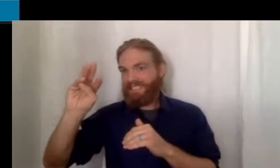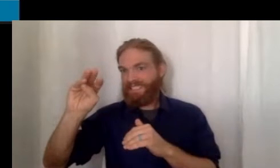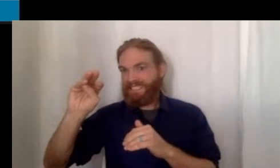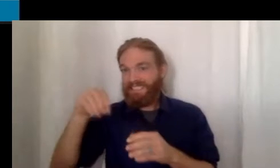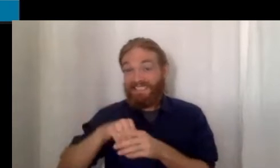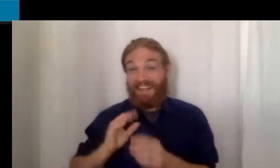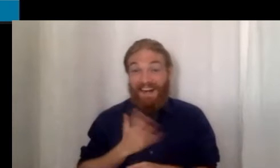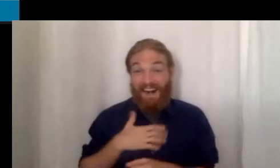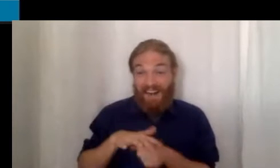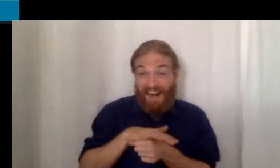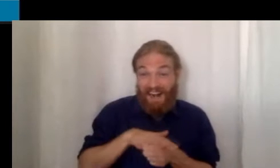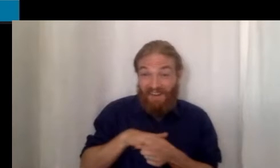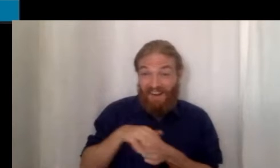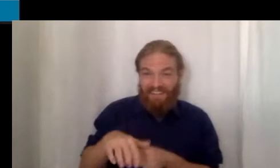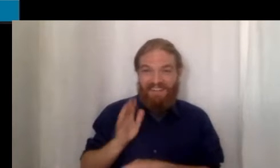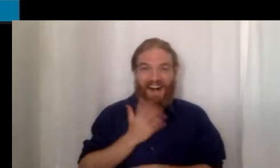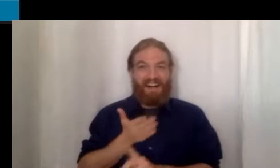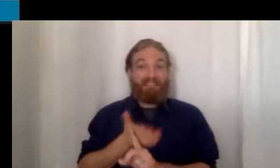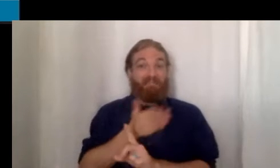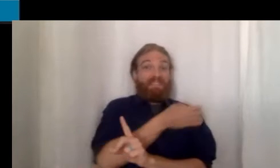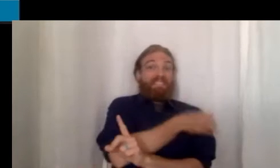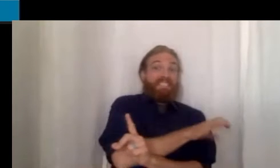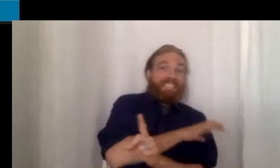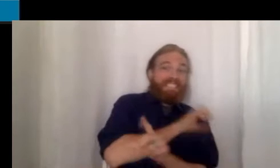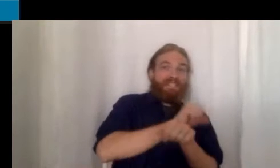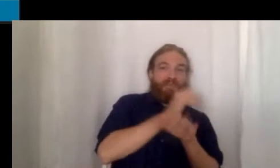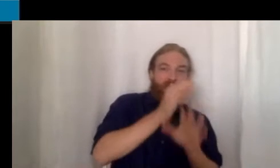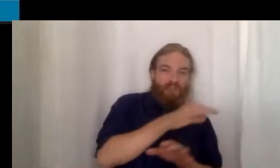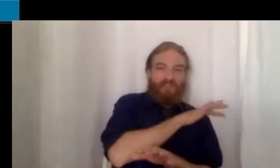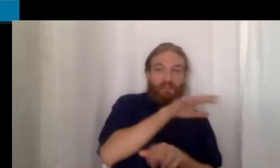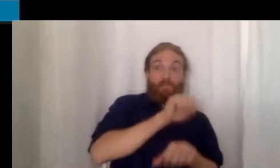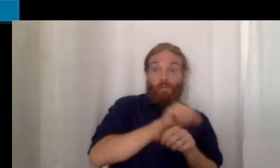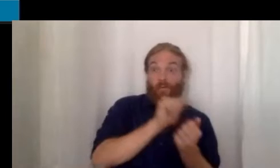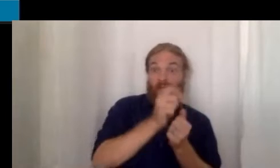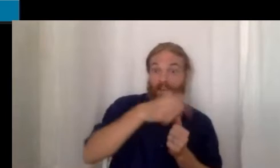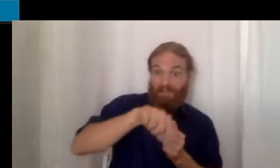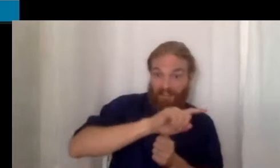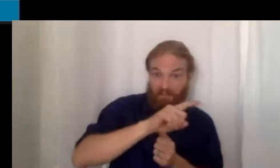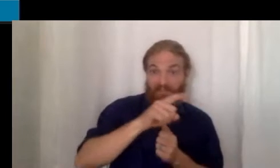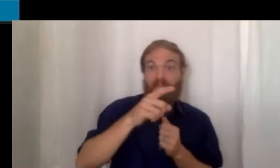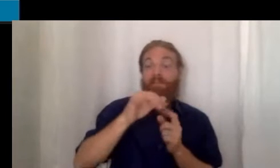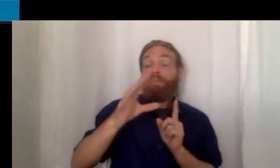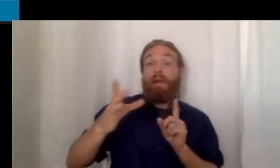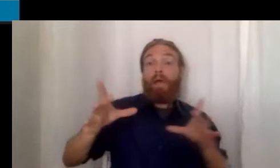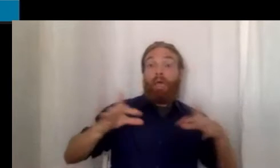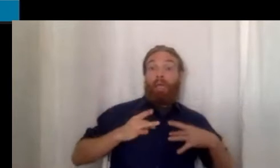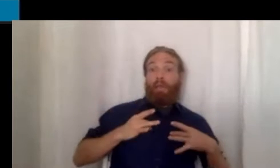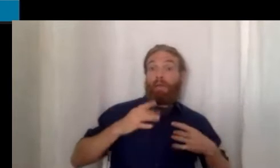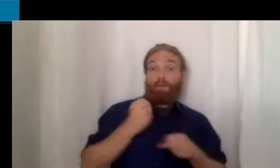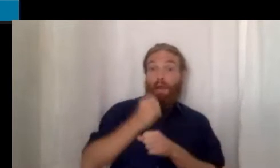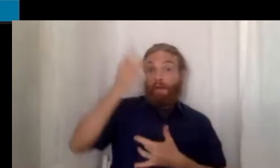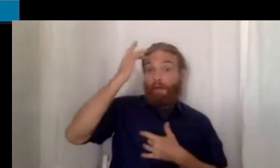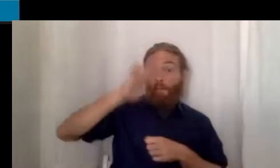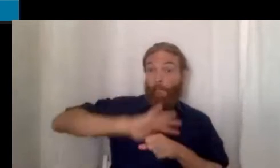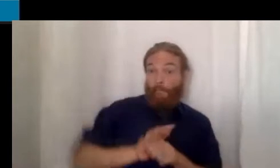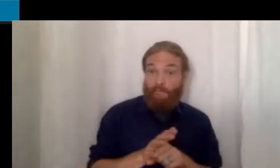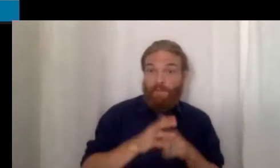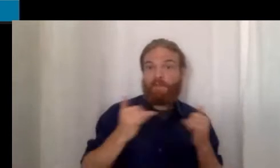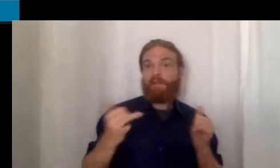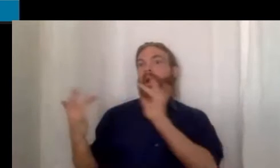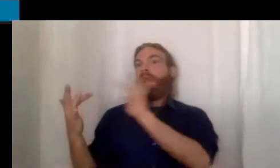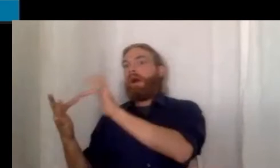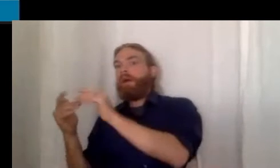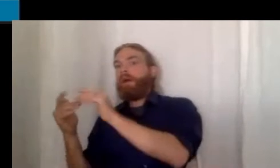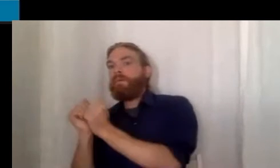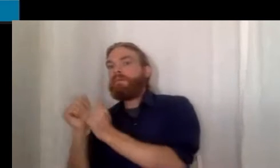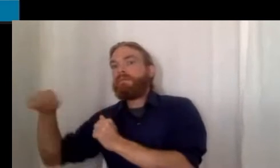with Outbreaks last year and this year, and now have been reaching out to help them formulate a plan for how they're